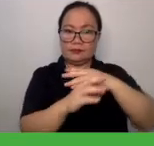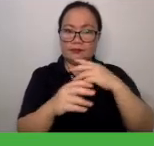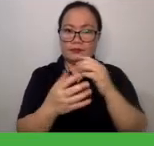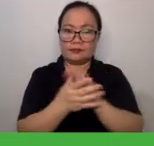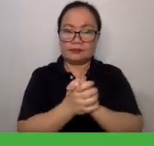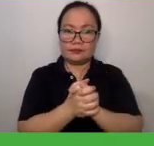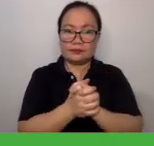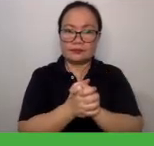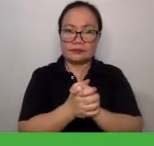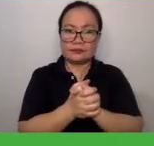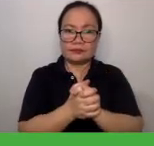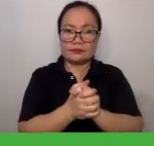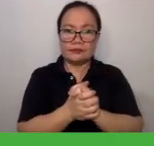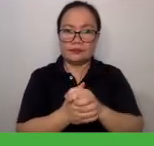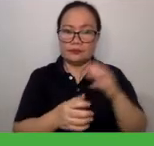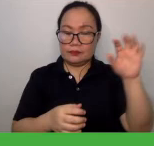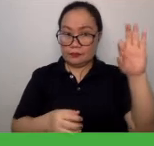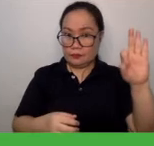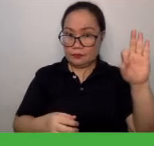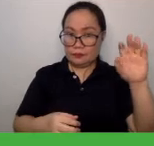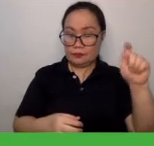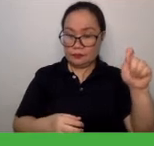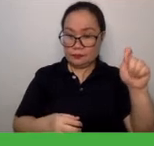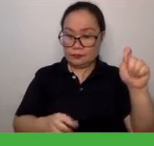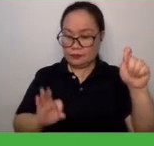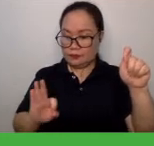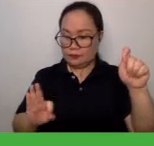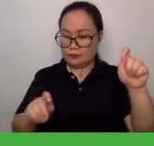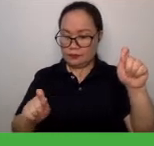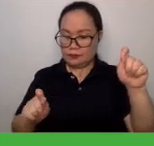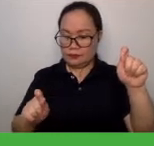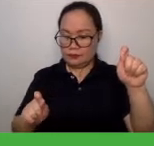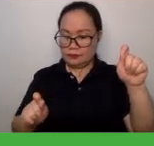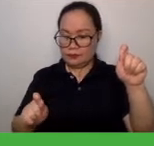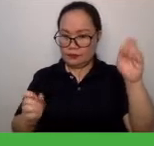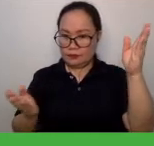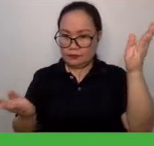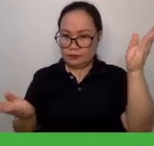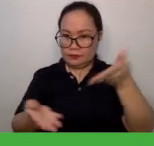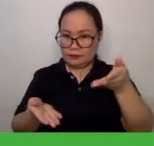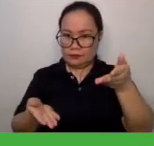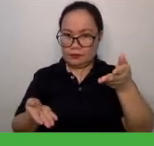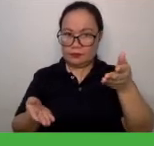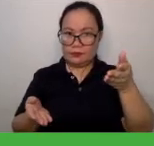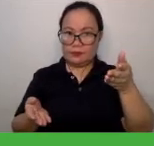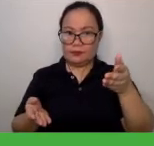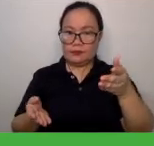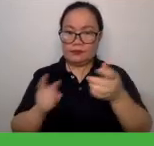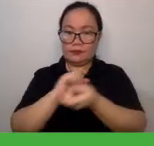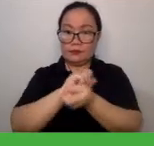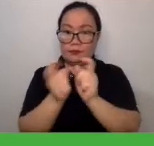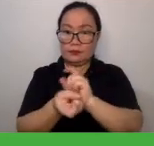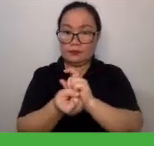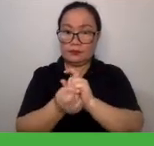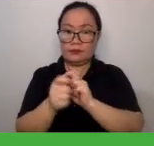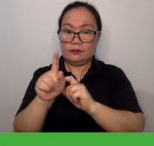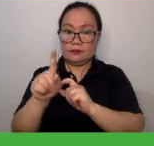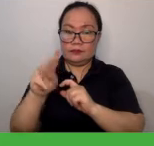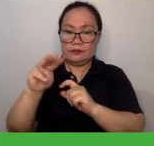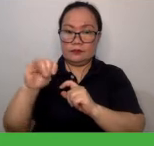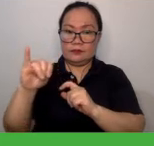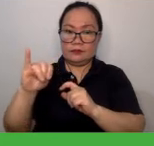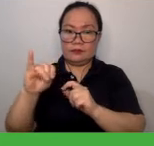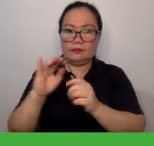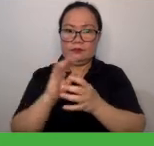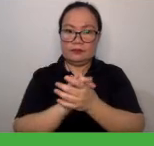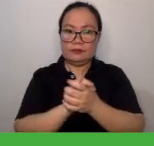since feet ito, dapat pareho siya doon sa denominator ng unit. Okay? Then, i-convert natin siya sa mile. So, therefore,